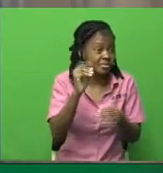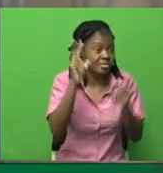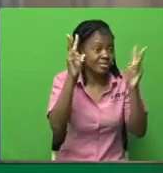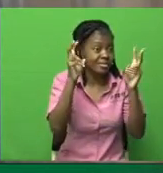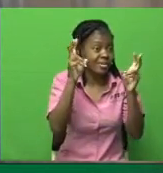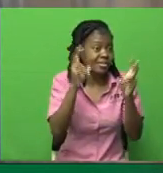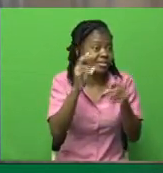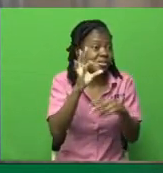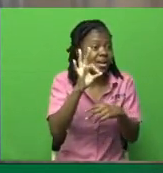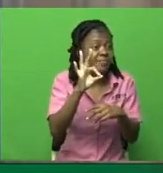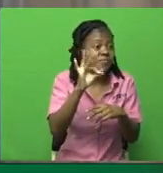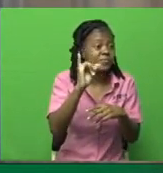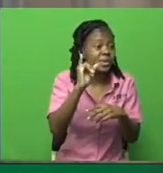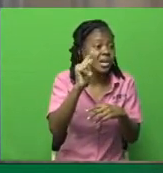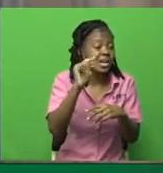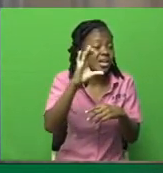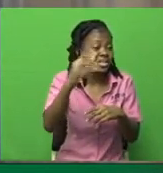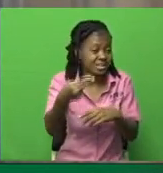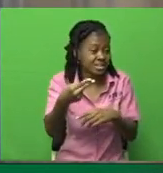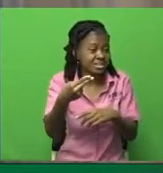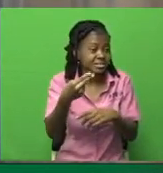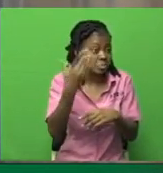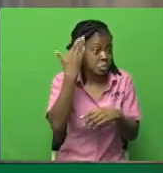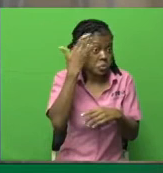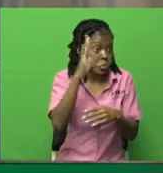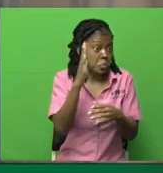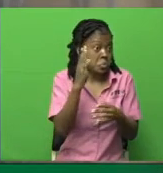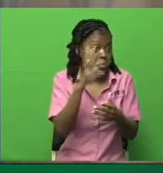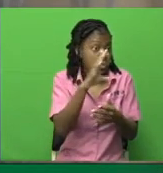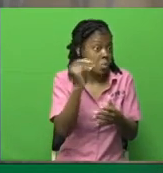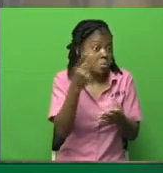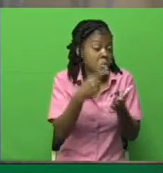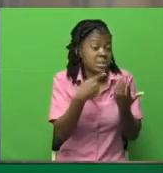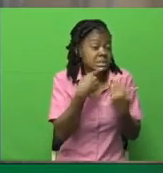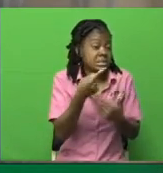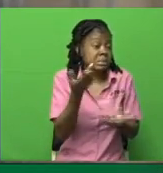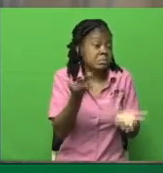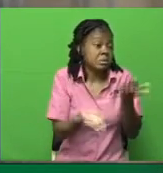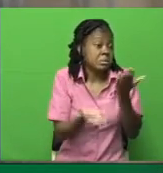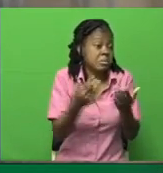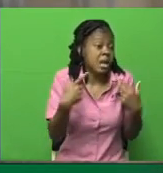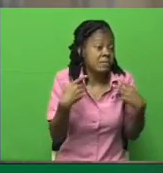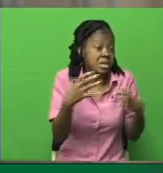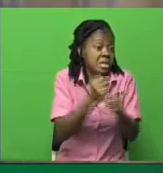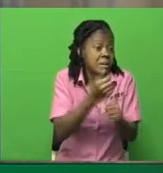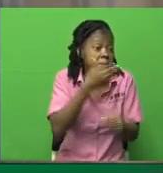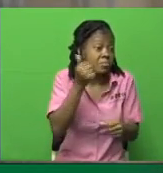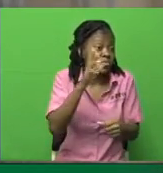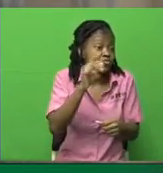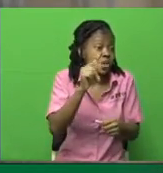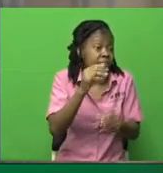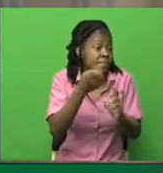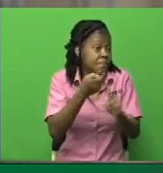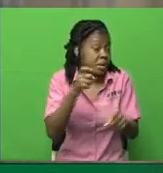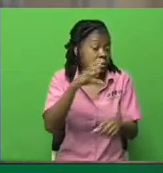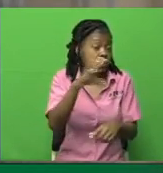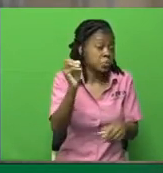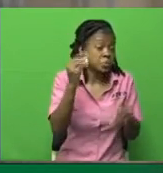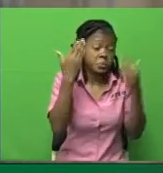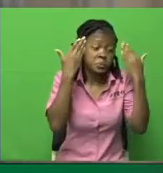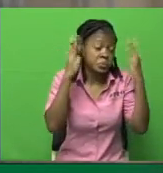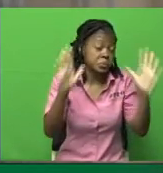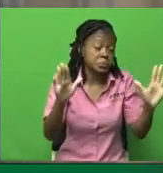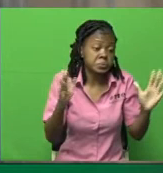I never heard of that said written maybe the minister will tell us if he got a different reading from sander than Paul and from Moody's